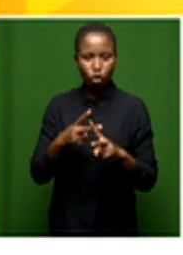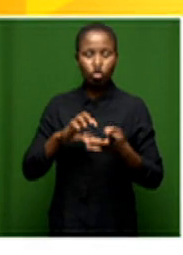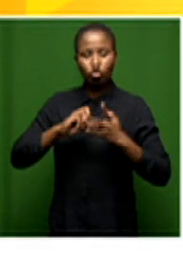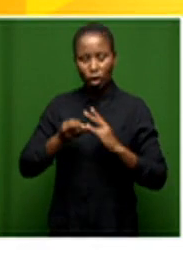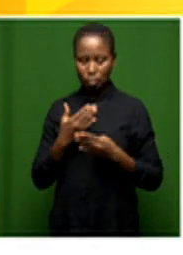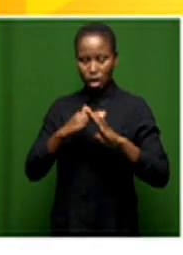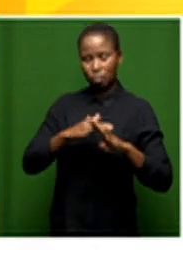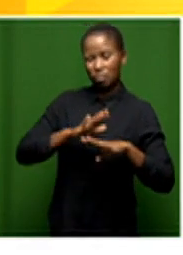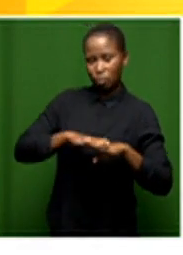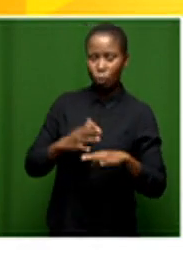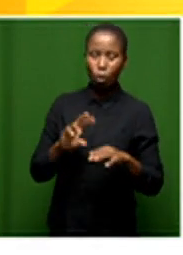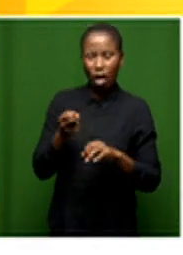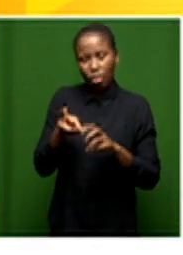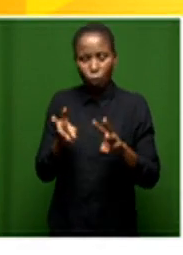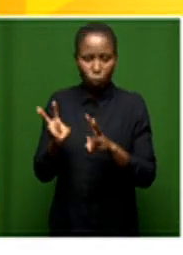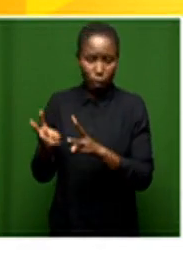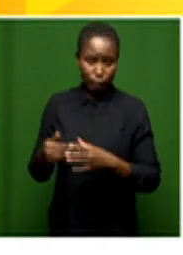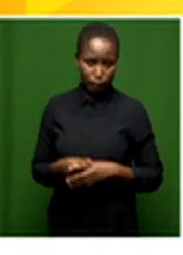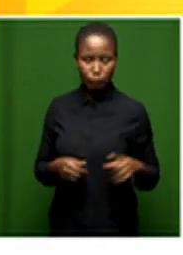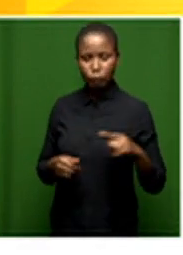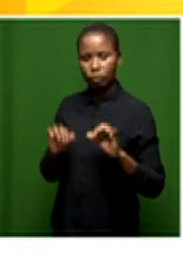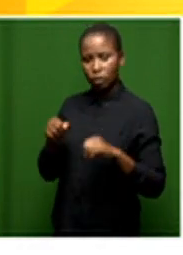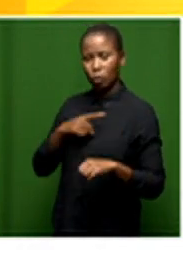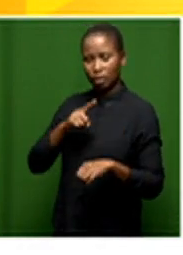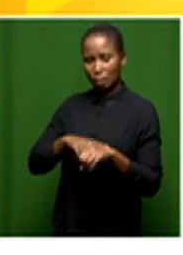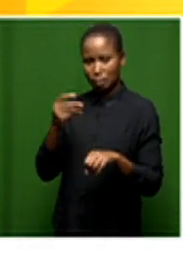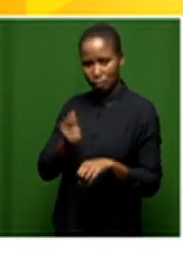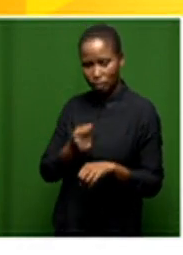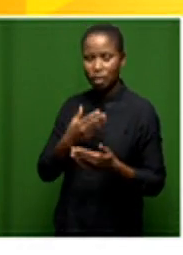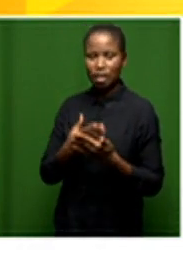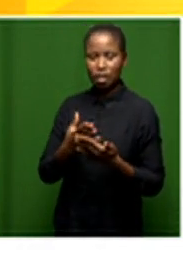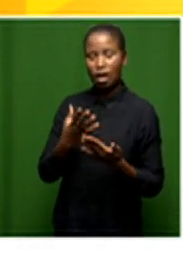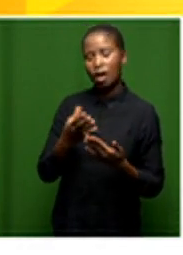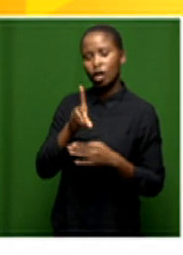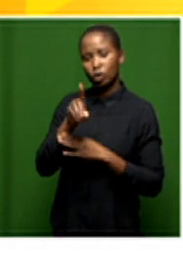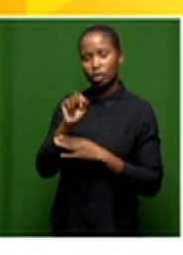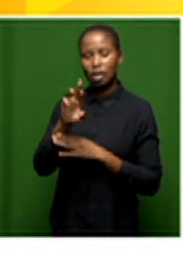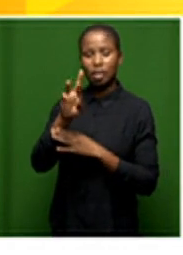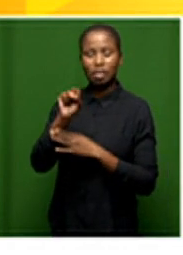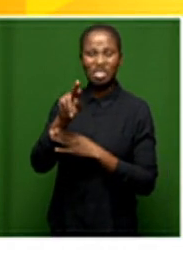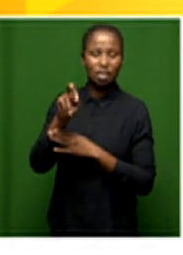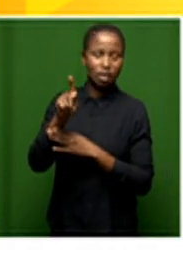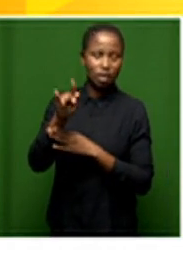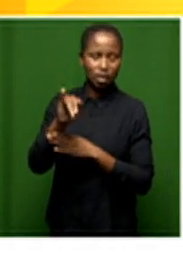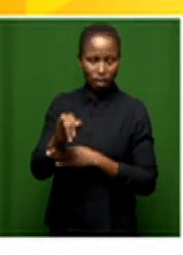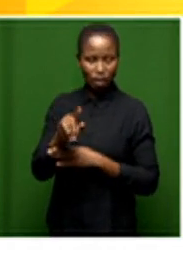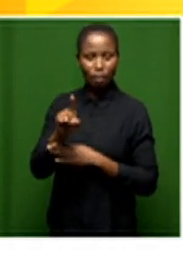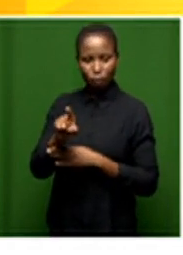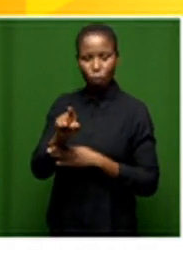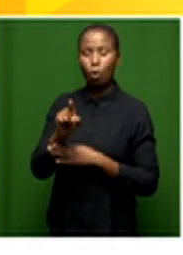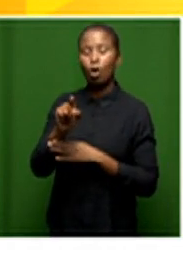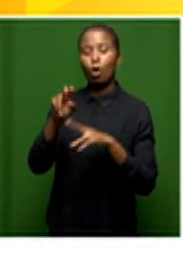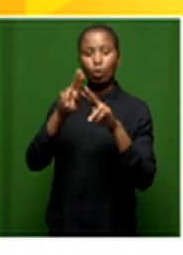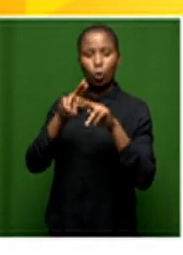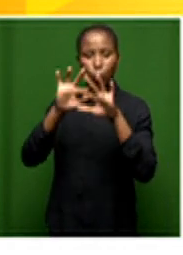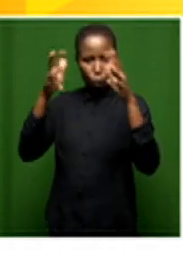one. We're running out of time, but I think what's important to also talk, while I've got you, Dr. Siddiqui, the criticism that is leveled at the wealthier nations for hoarding all